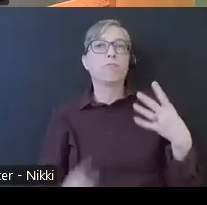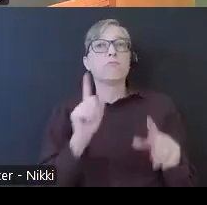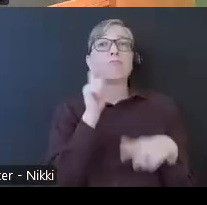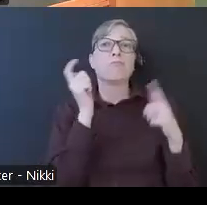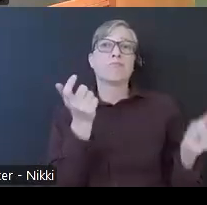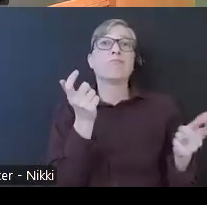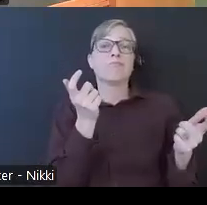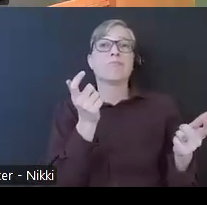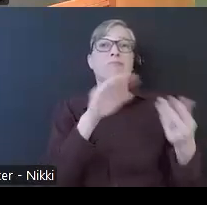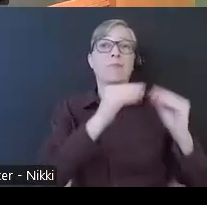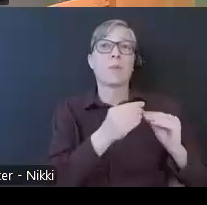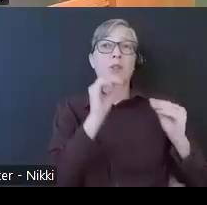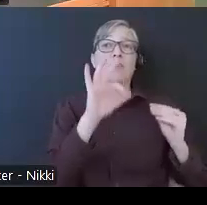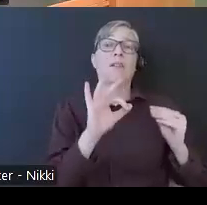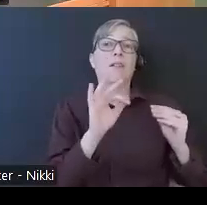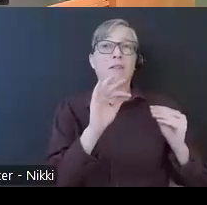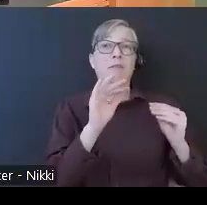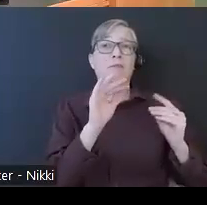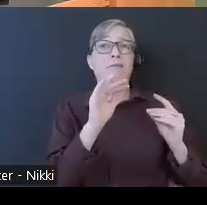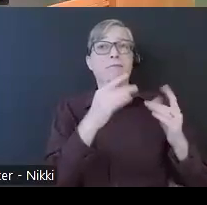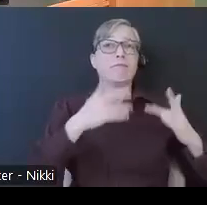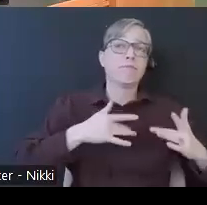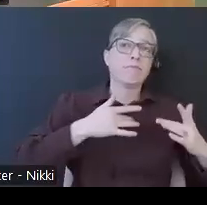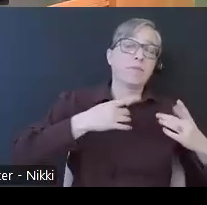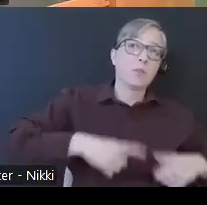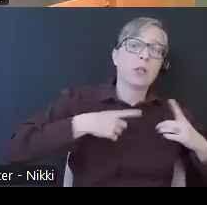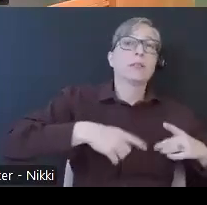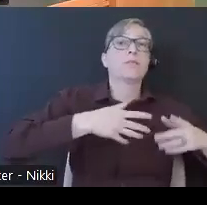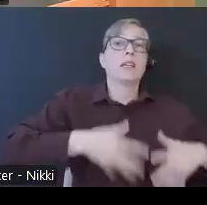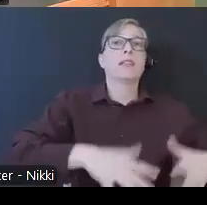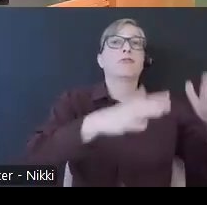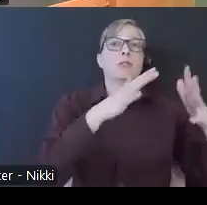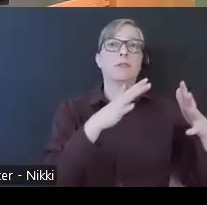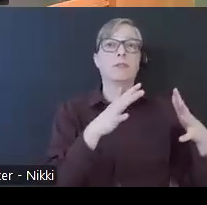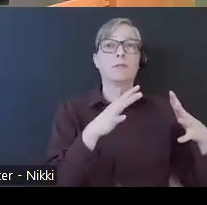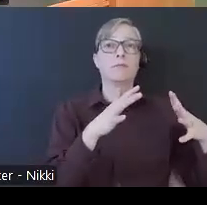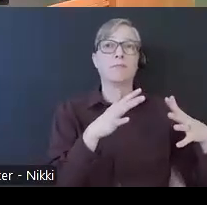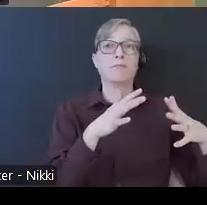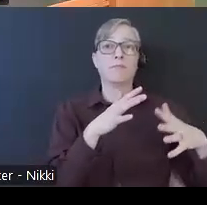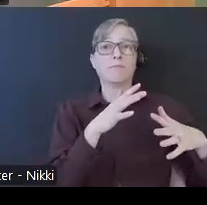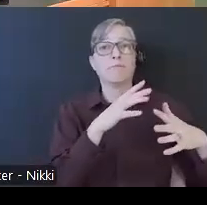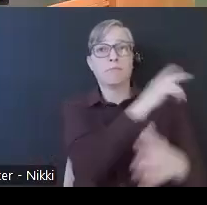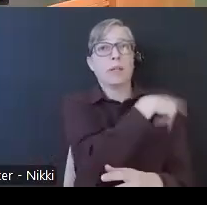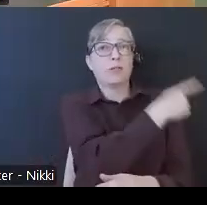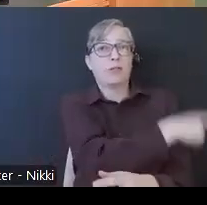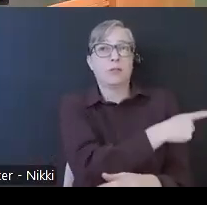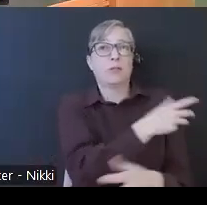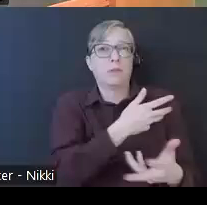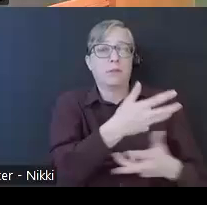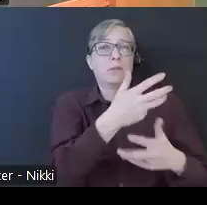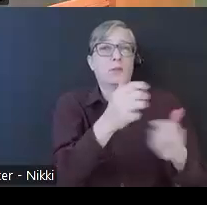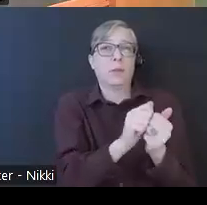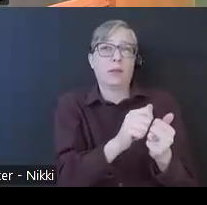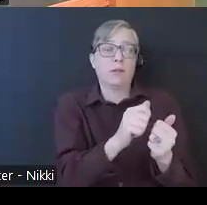there are dose effects. Internet support group, I'm still out on that too. There was one other trial that's been published